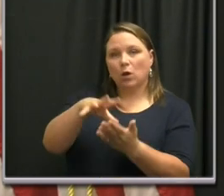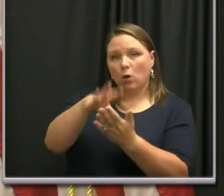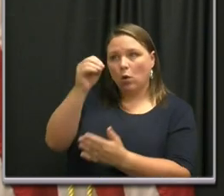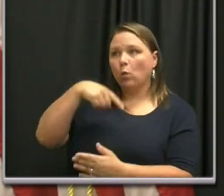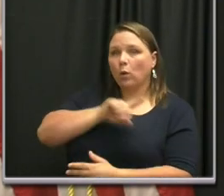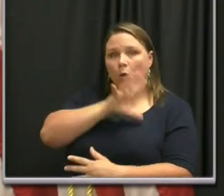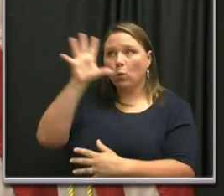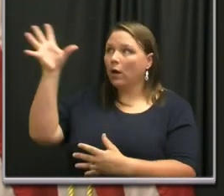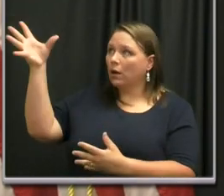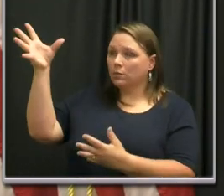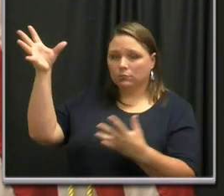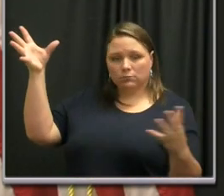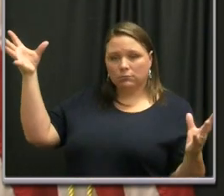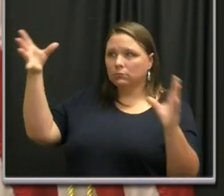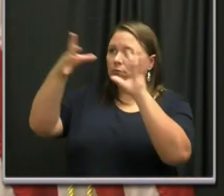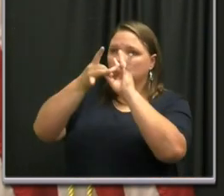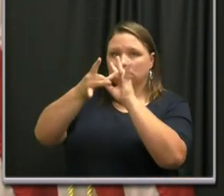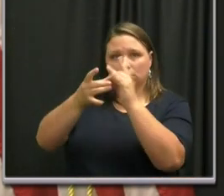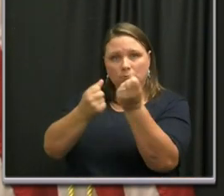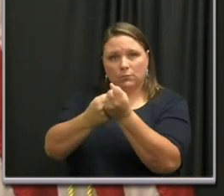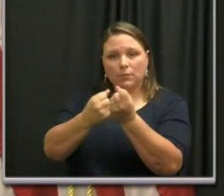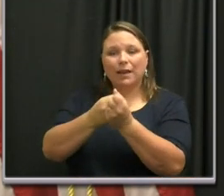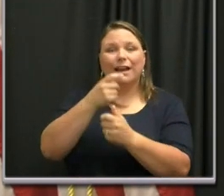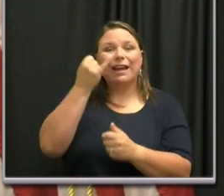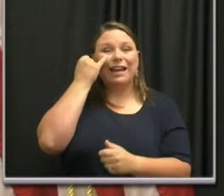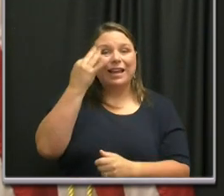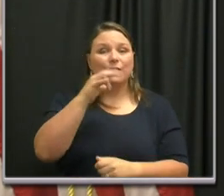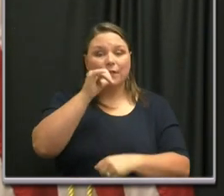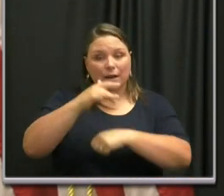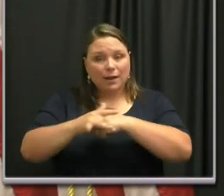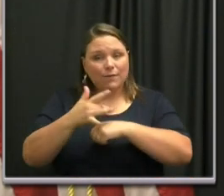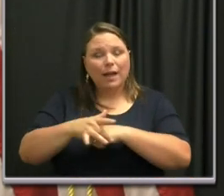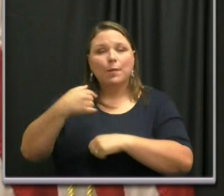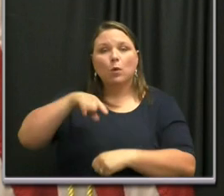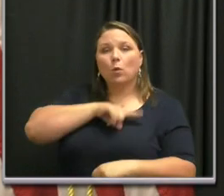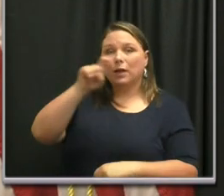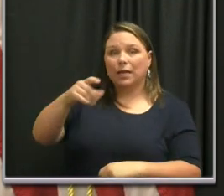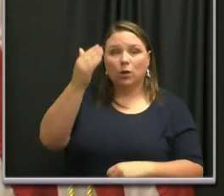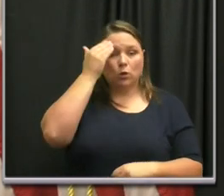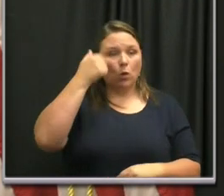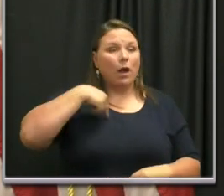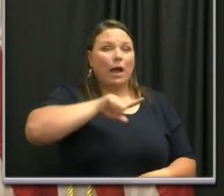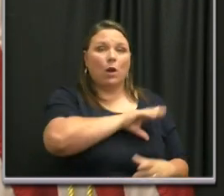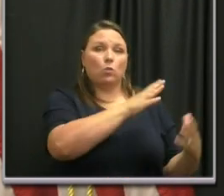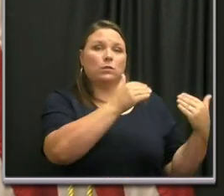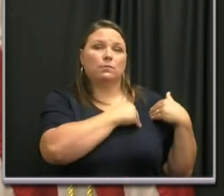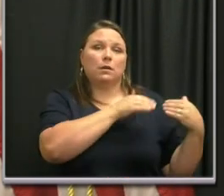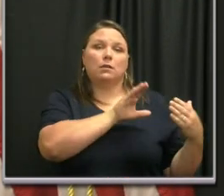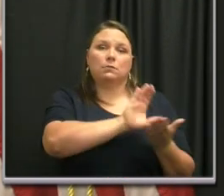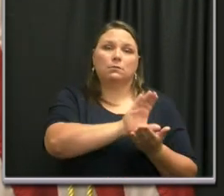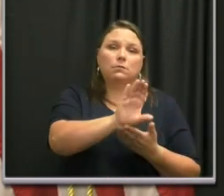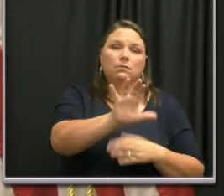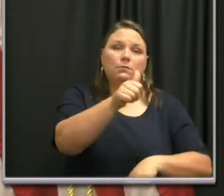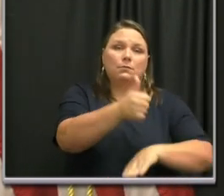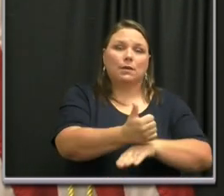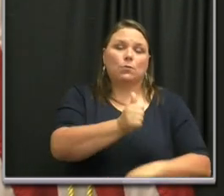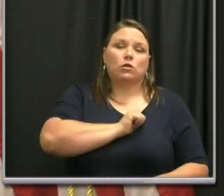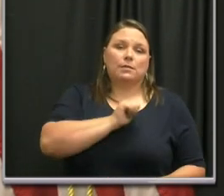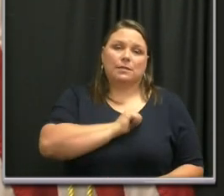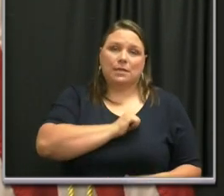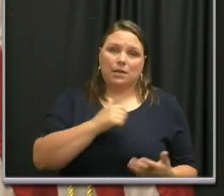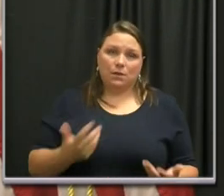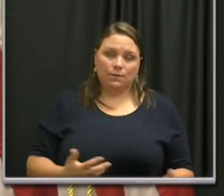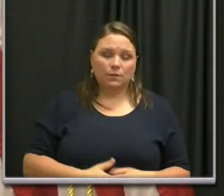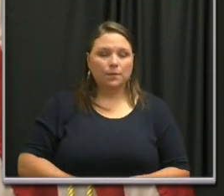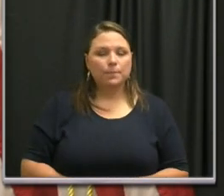share. And then what's not available, of course, then we need to know that it's on us to figure out how to implement.